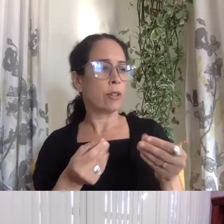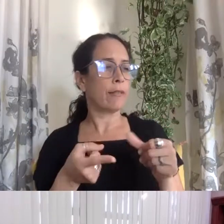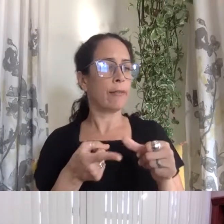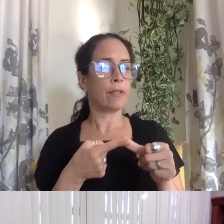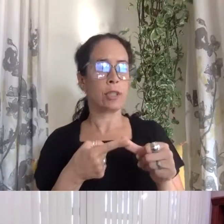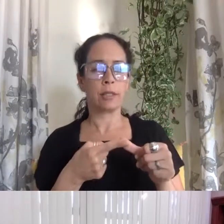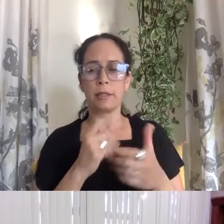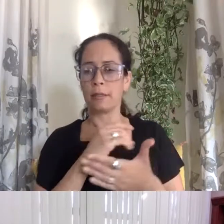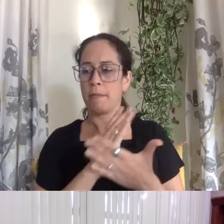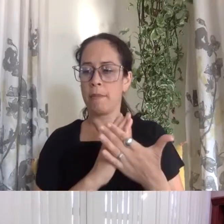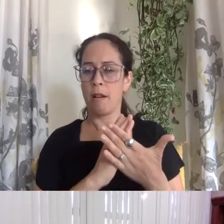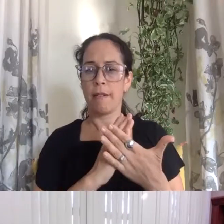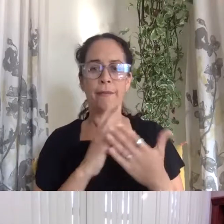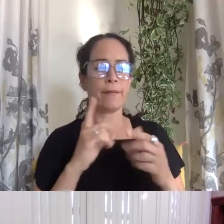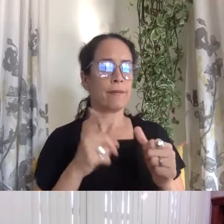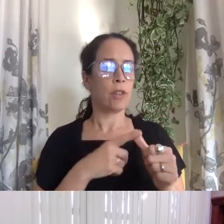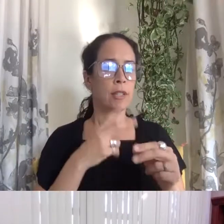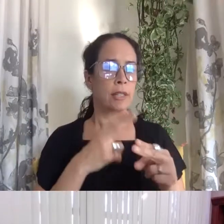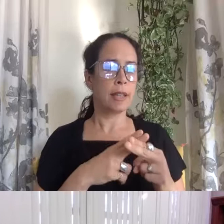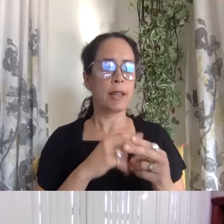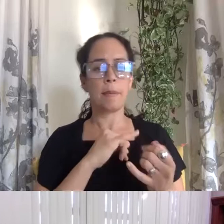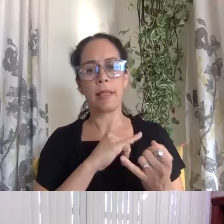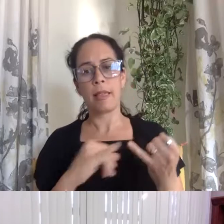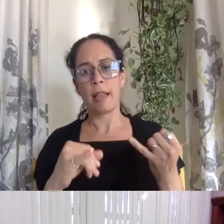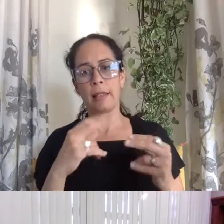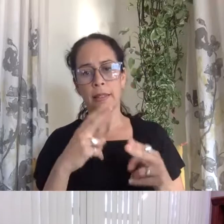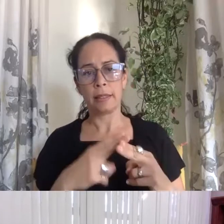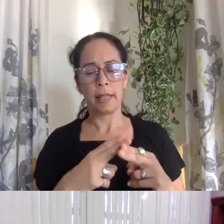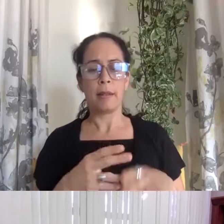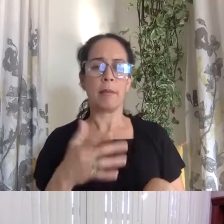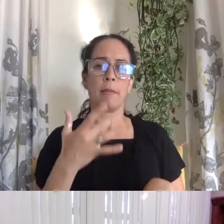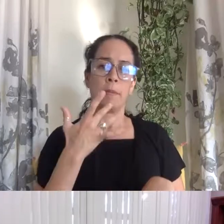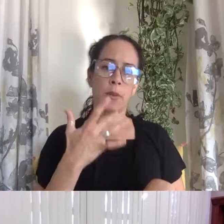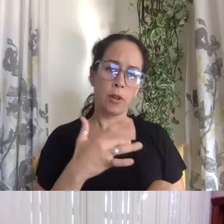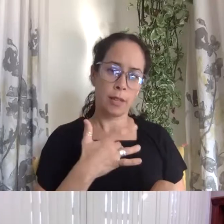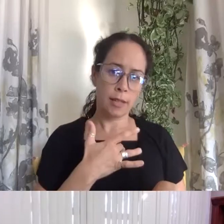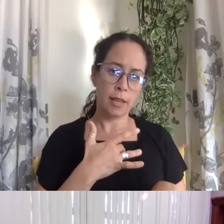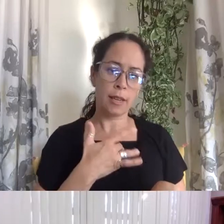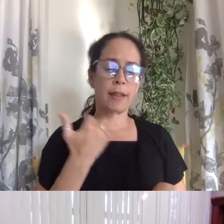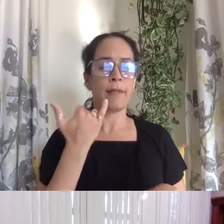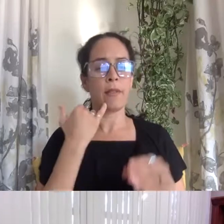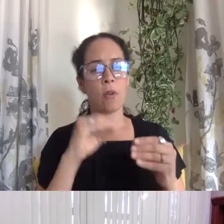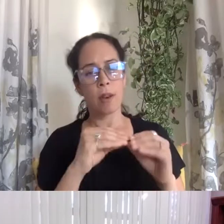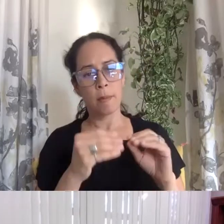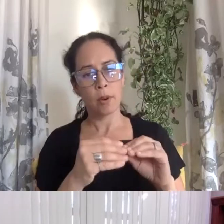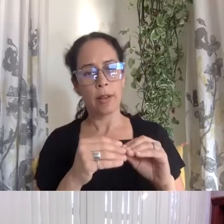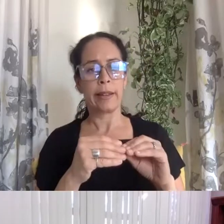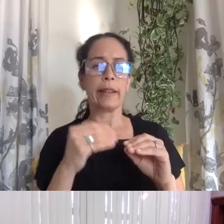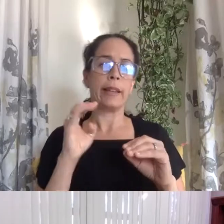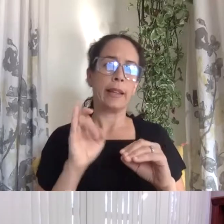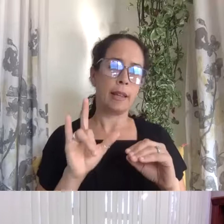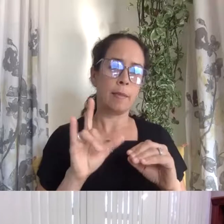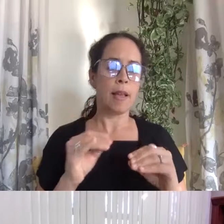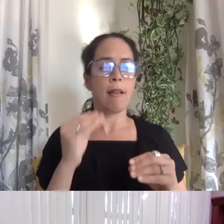part of it, which is first name, last name, date of birth, phone number, email, and